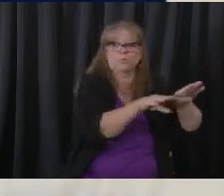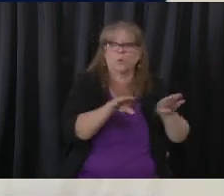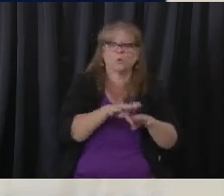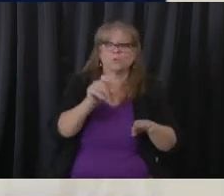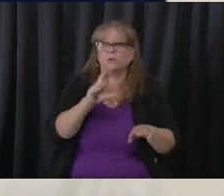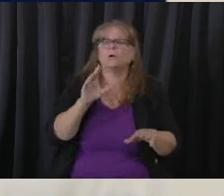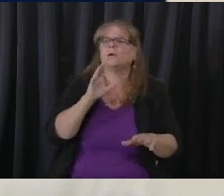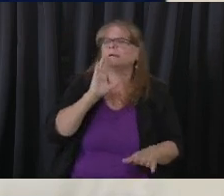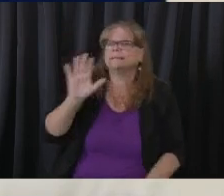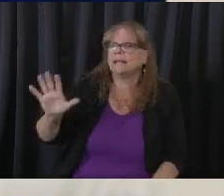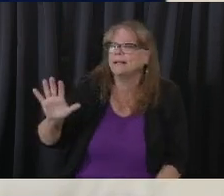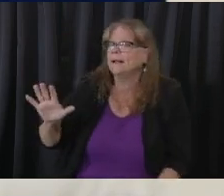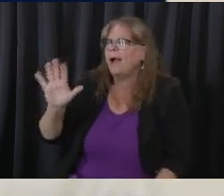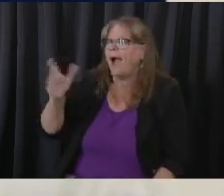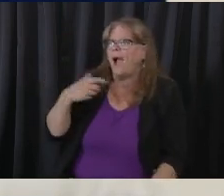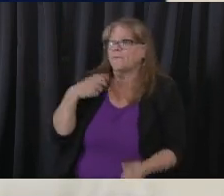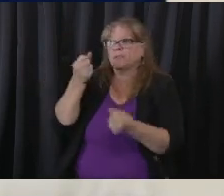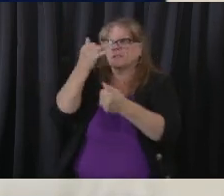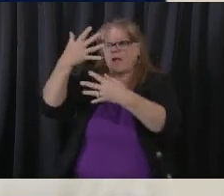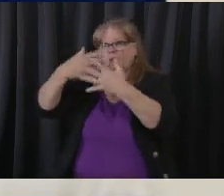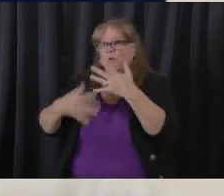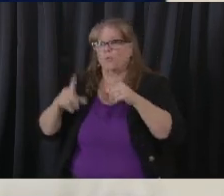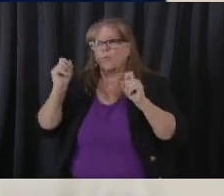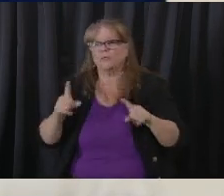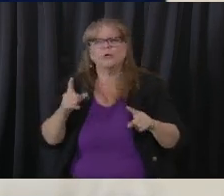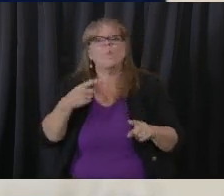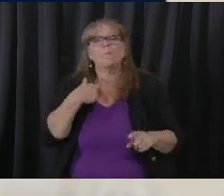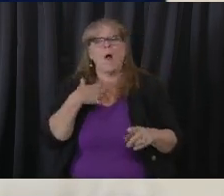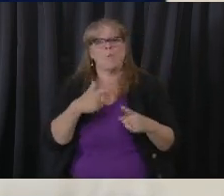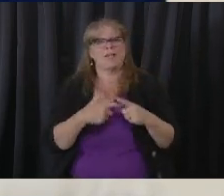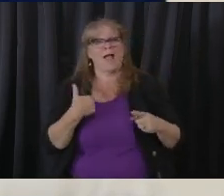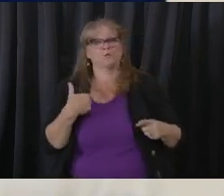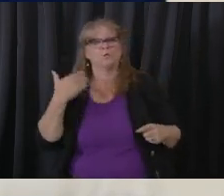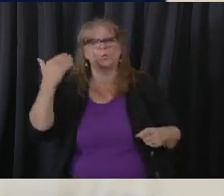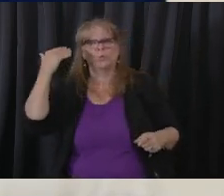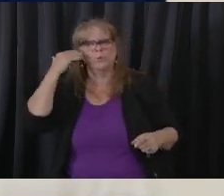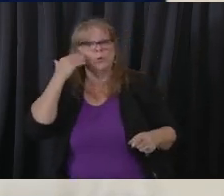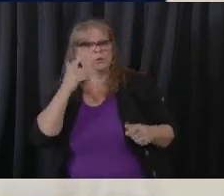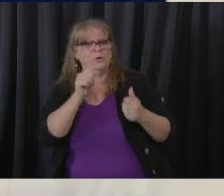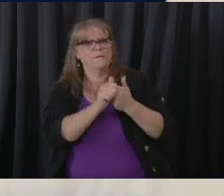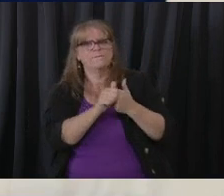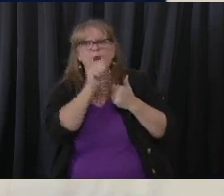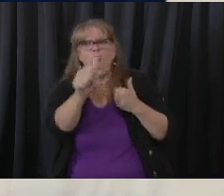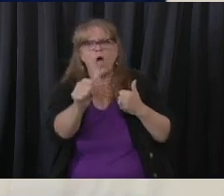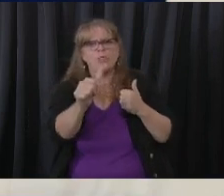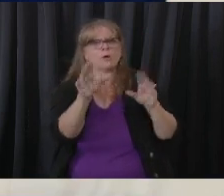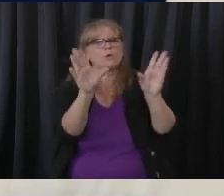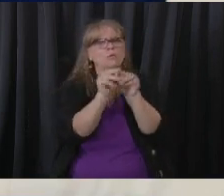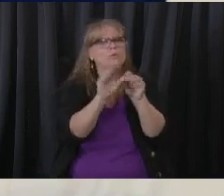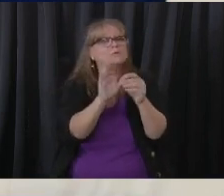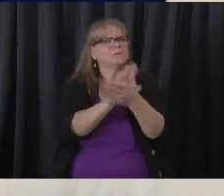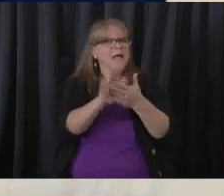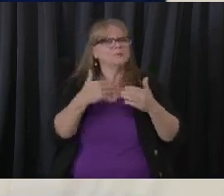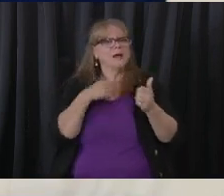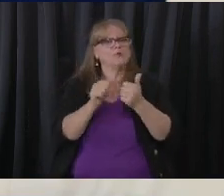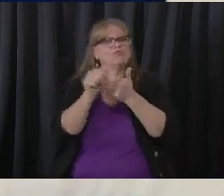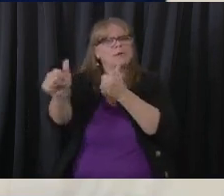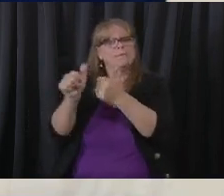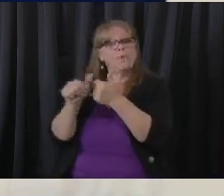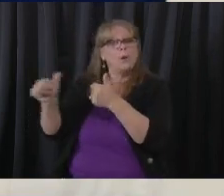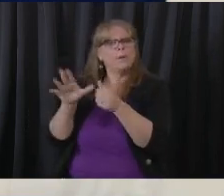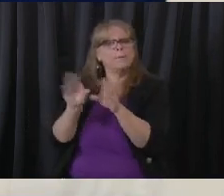in-person briefings. We'll be doing the in-person on Friday. Some journalists from different parts of the state prefer both formats. So we continue